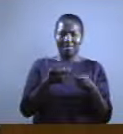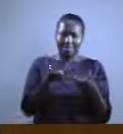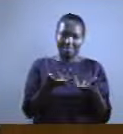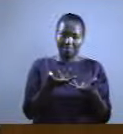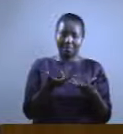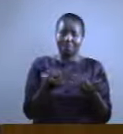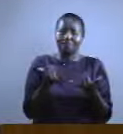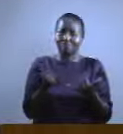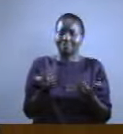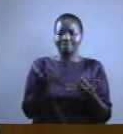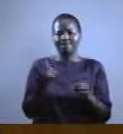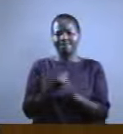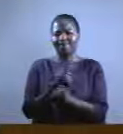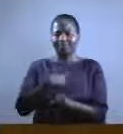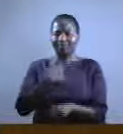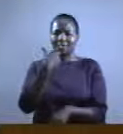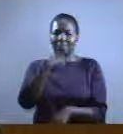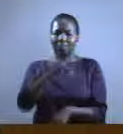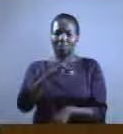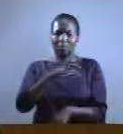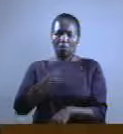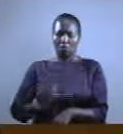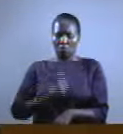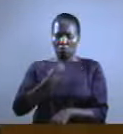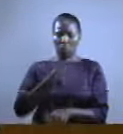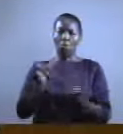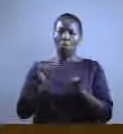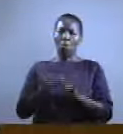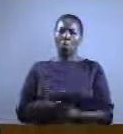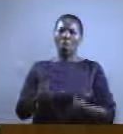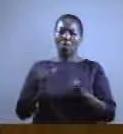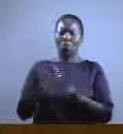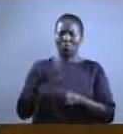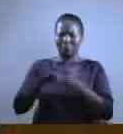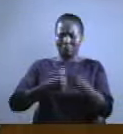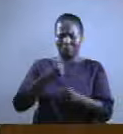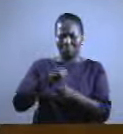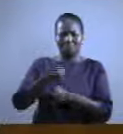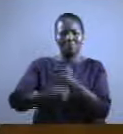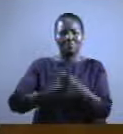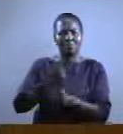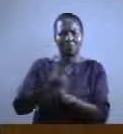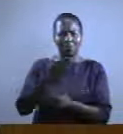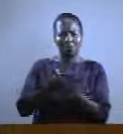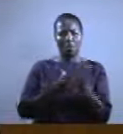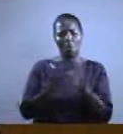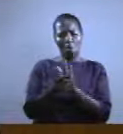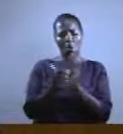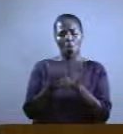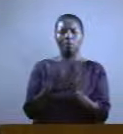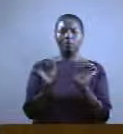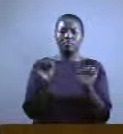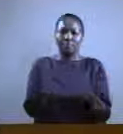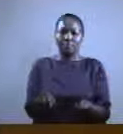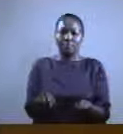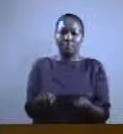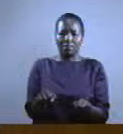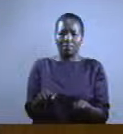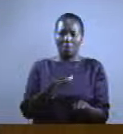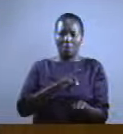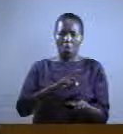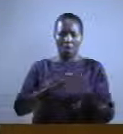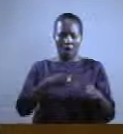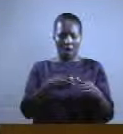extremely unfortunate that the youth has been forced to wait for so many years for this bill to be passed, as the factional battles within